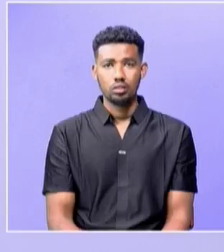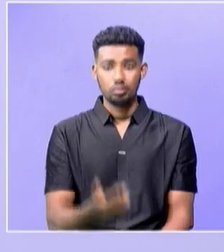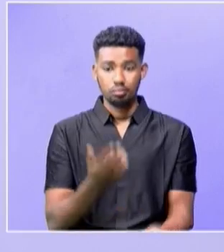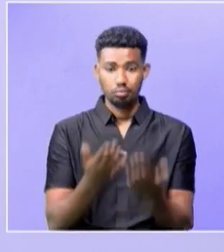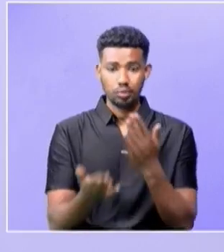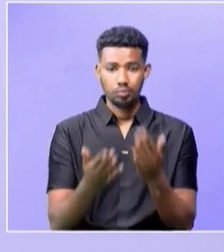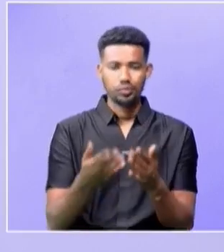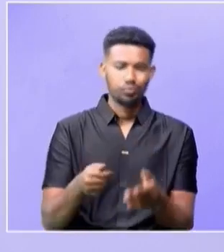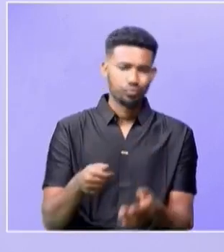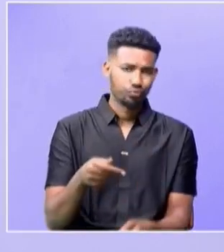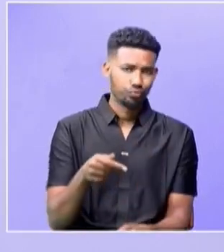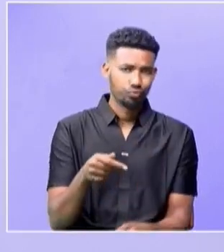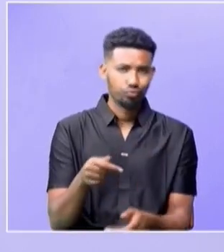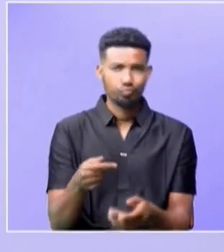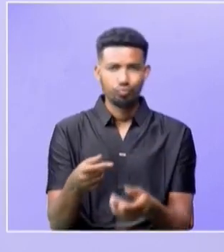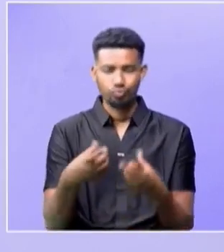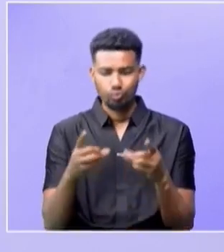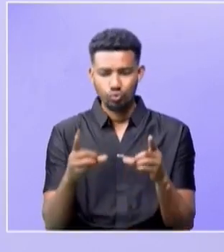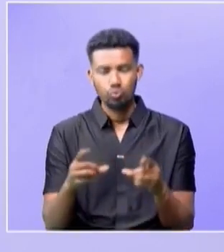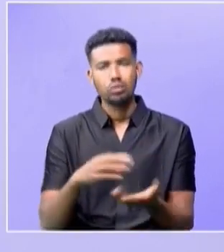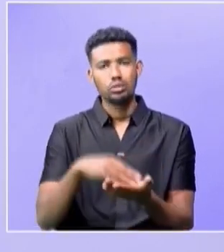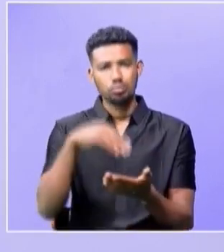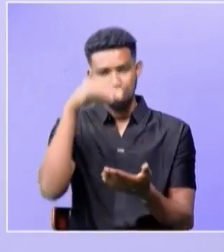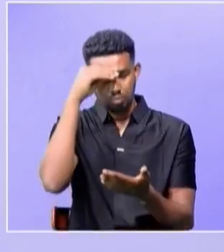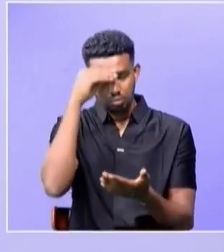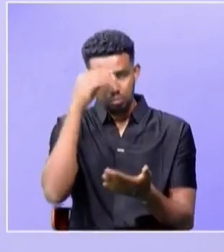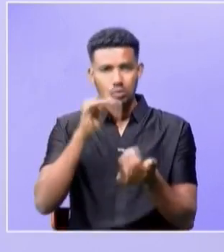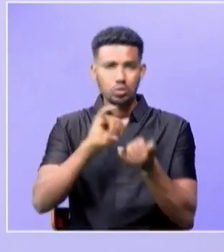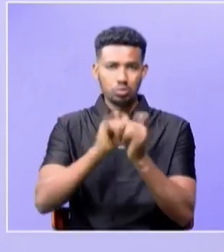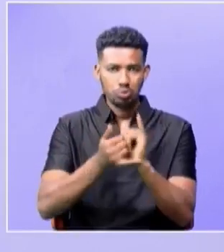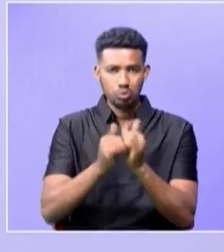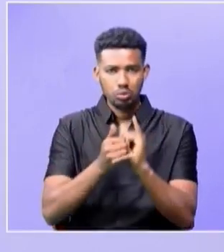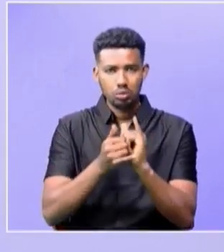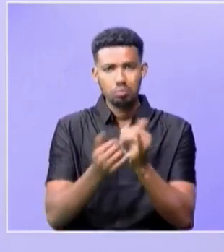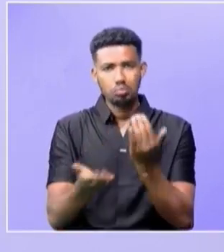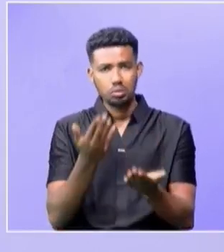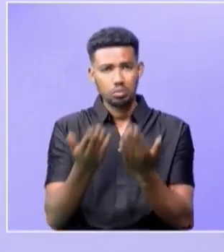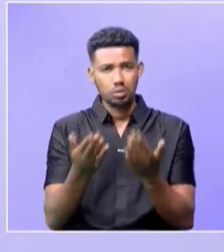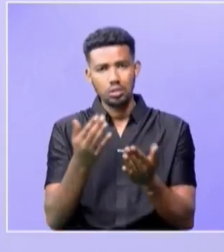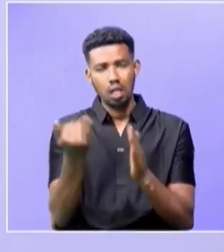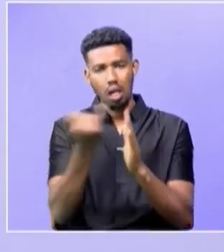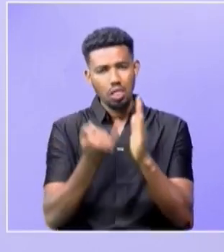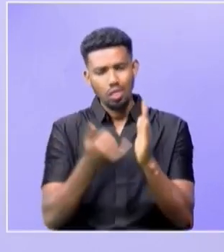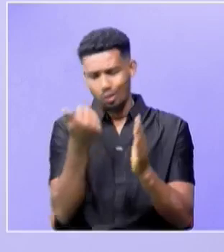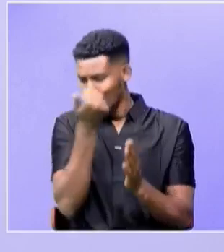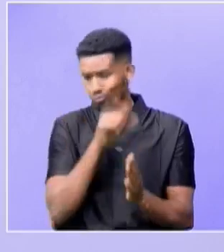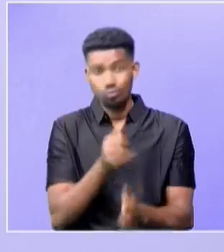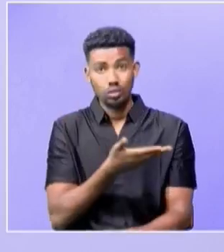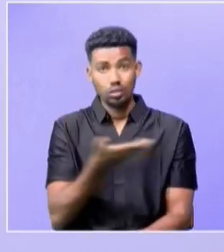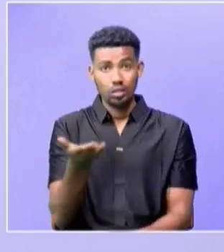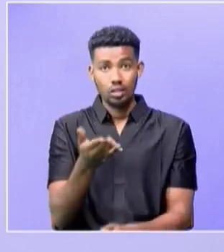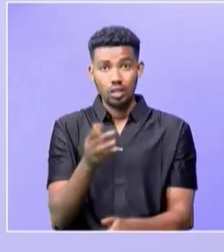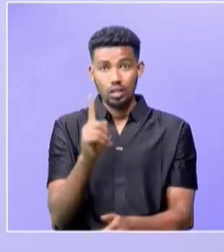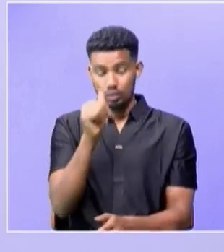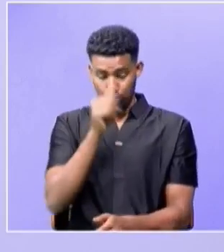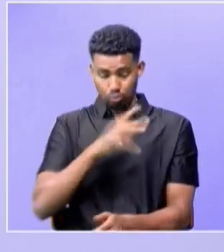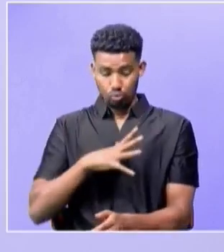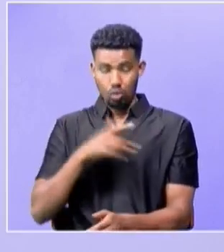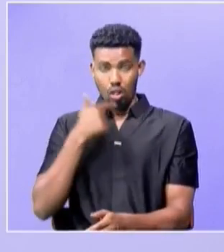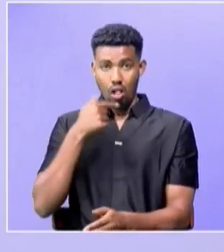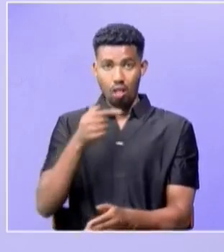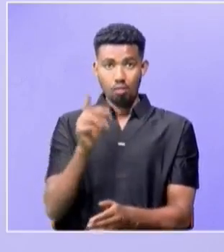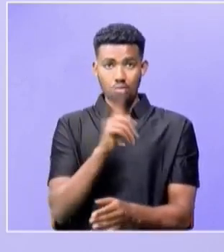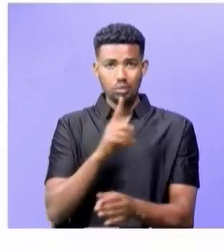be fruit, it might be subject, it might be sport, it might be art, whatever. The person say, I don't like.